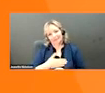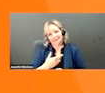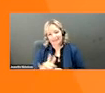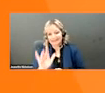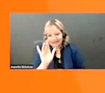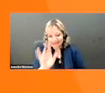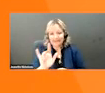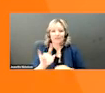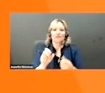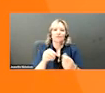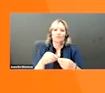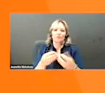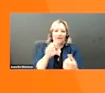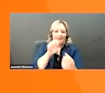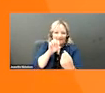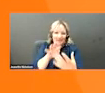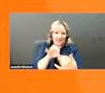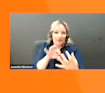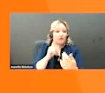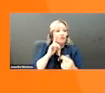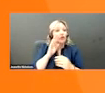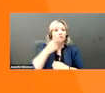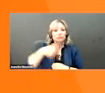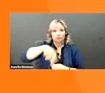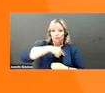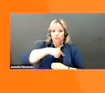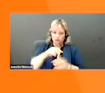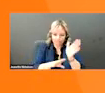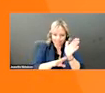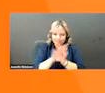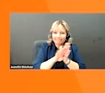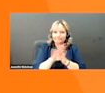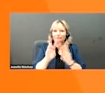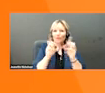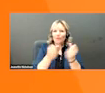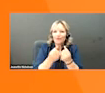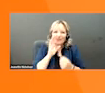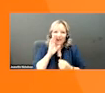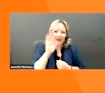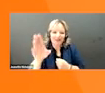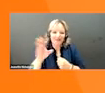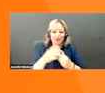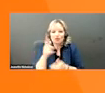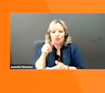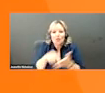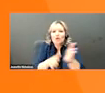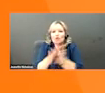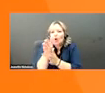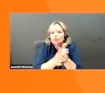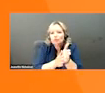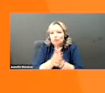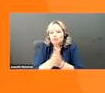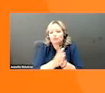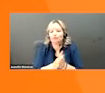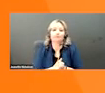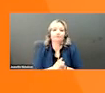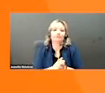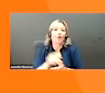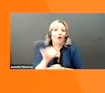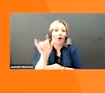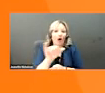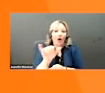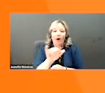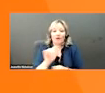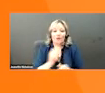topic that you'd like us to present on in the future? To let us know. Please feel free to follow us on social media or tweet or post about your experience with